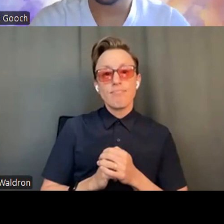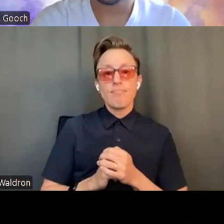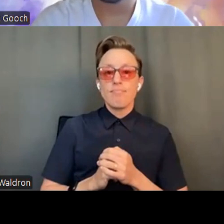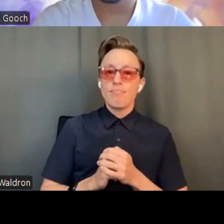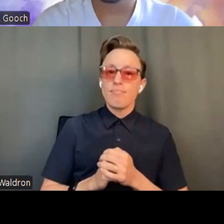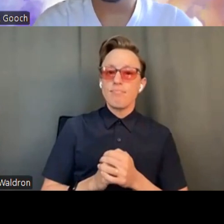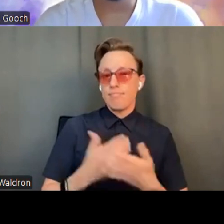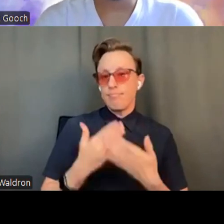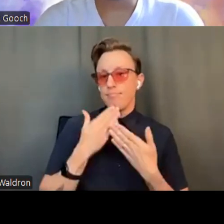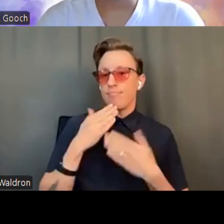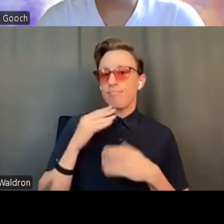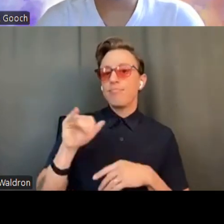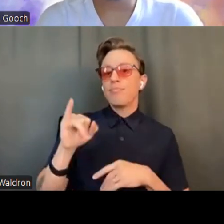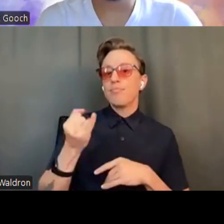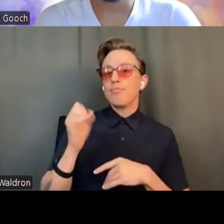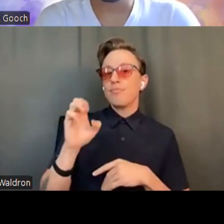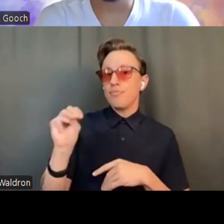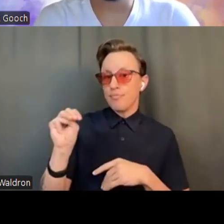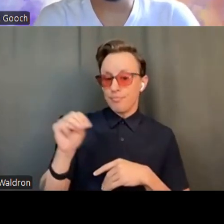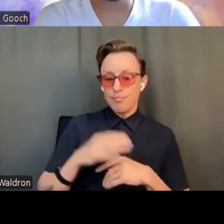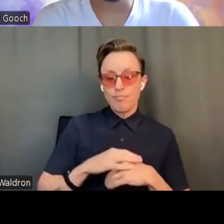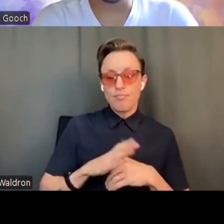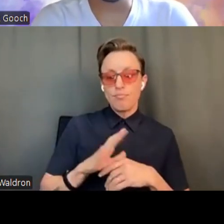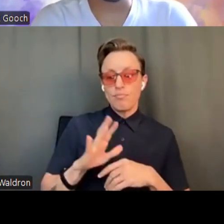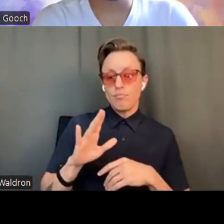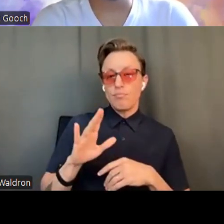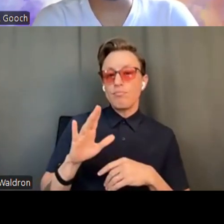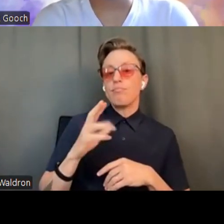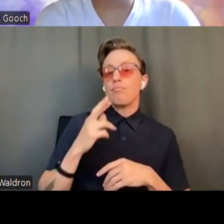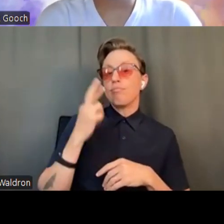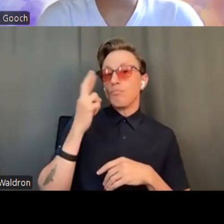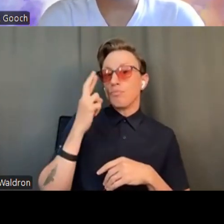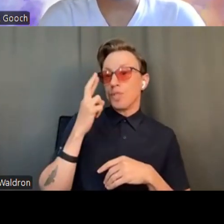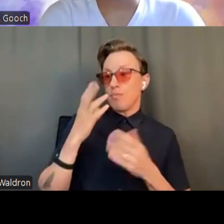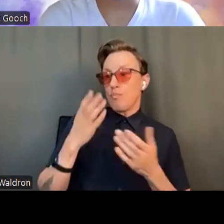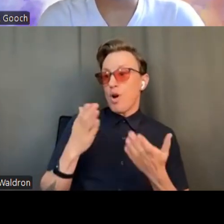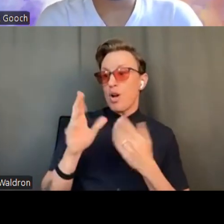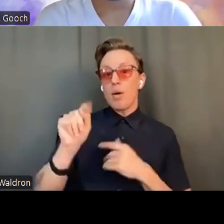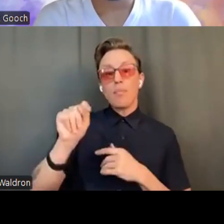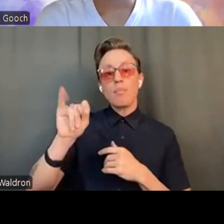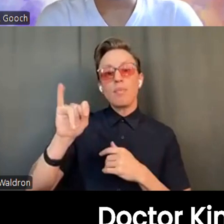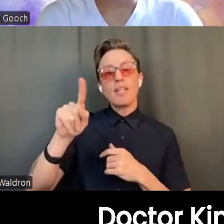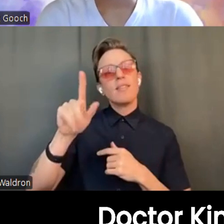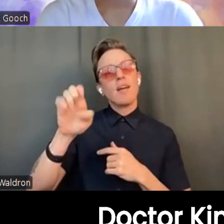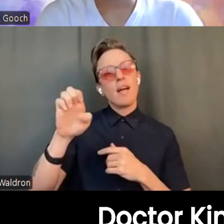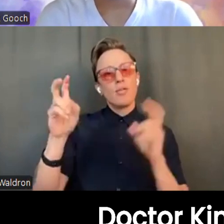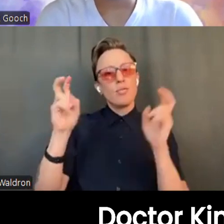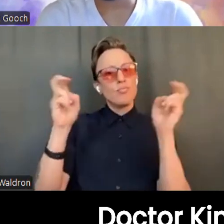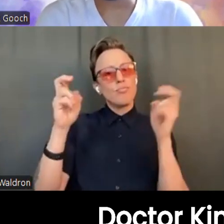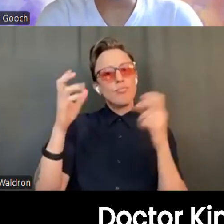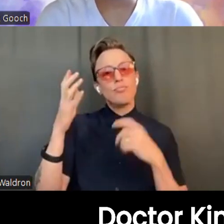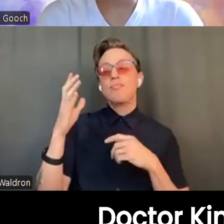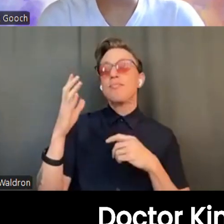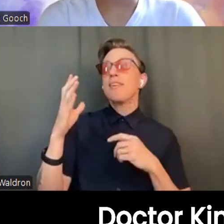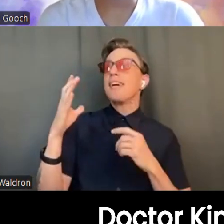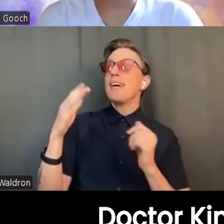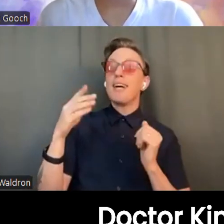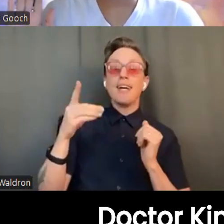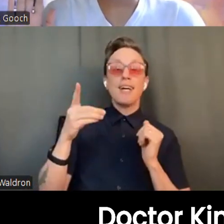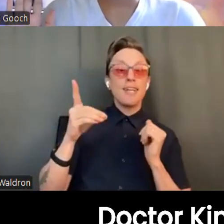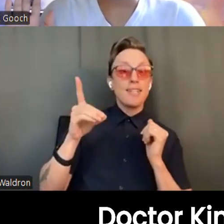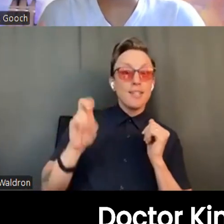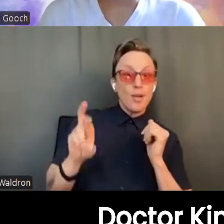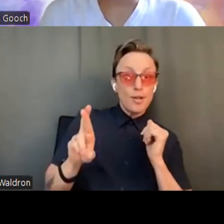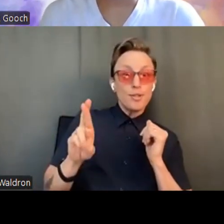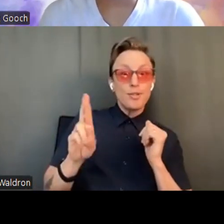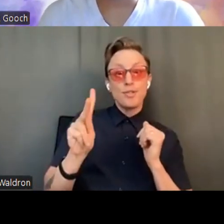Thank you, Jim. And specifically, the reason why I brought up the titles, Dr. Kim, I made sure to respect